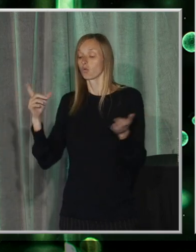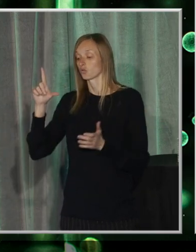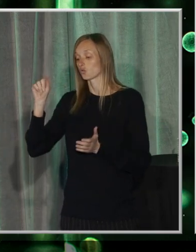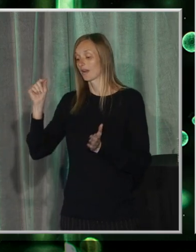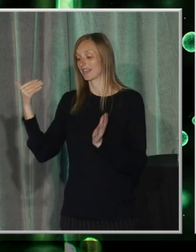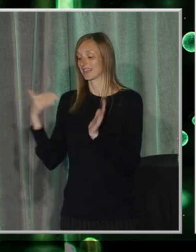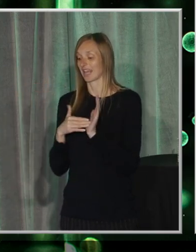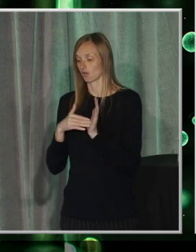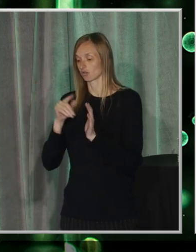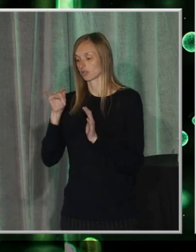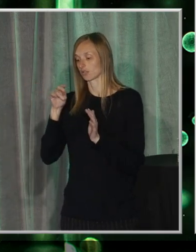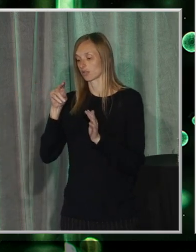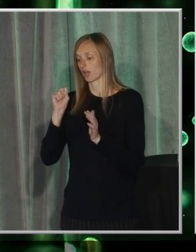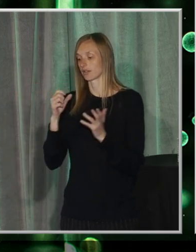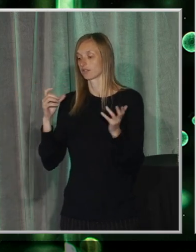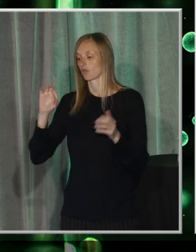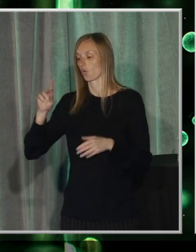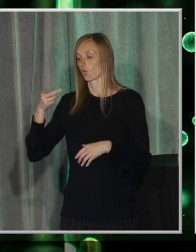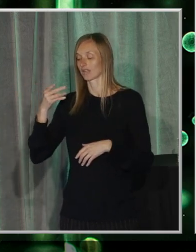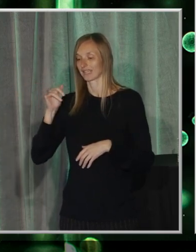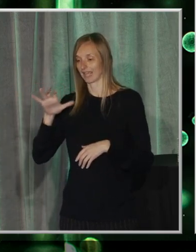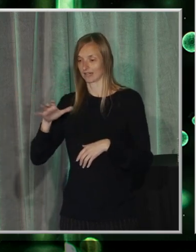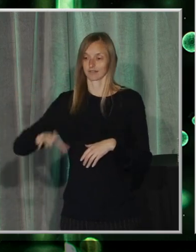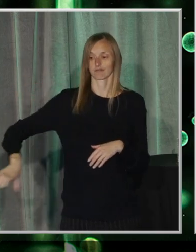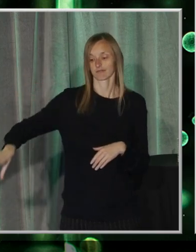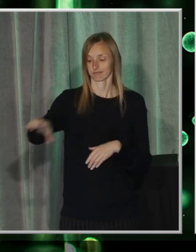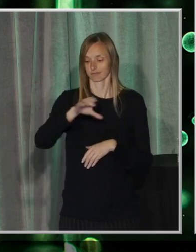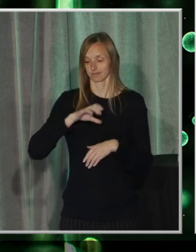of organic fertilizer.